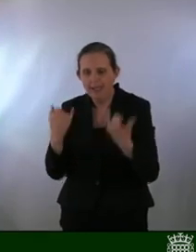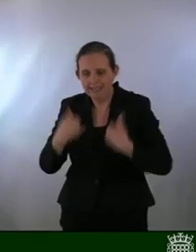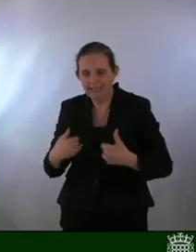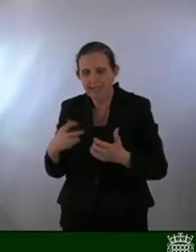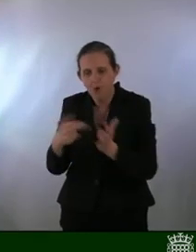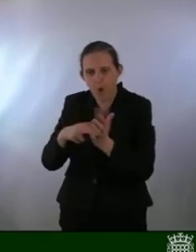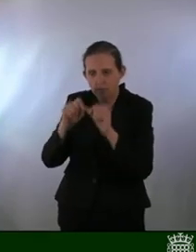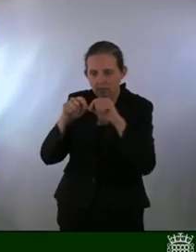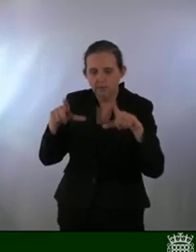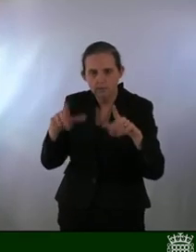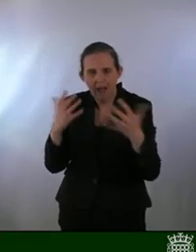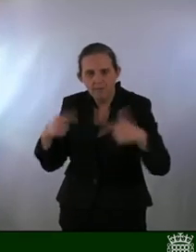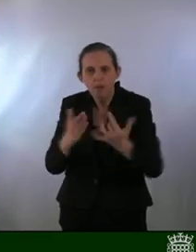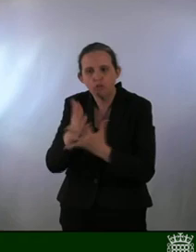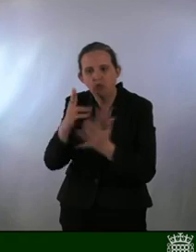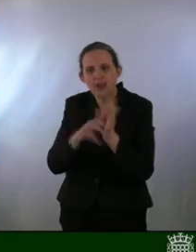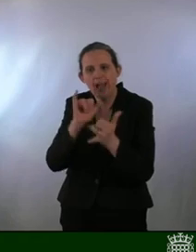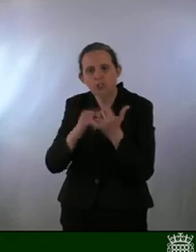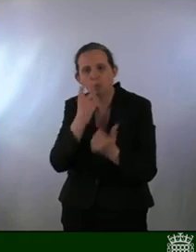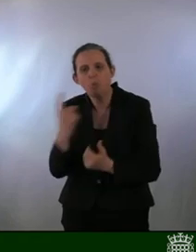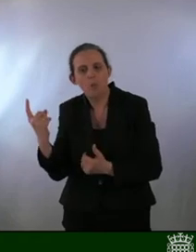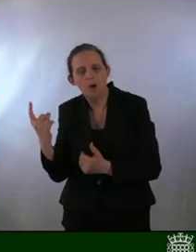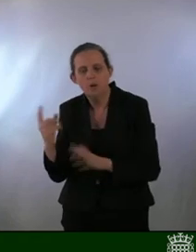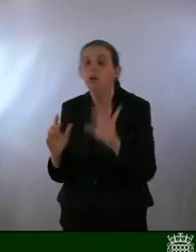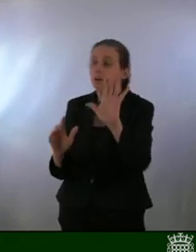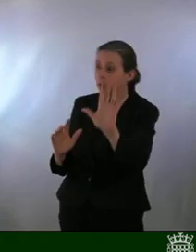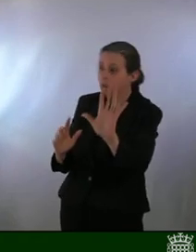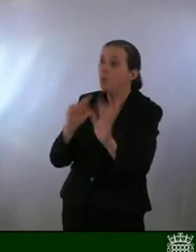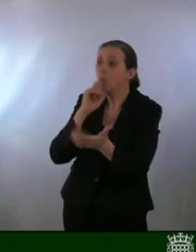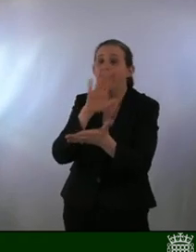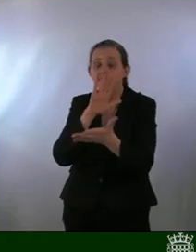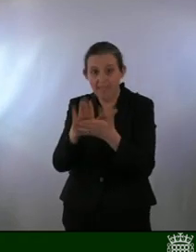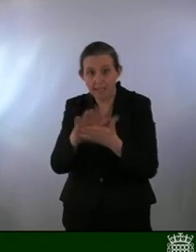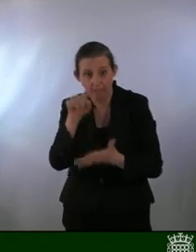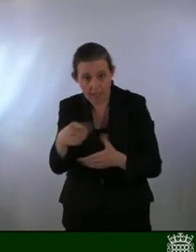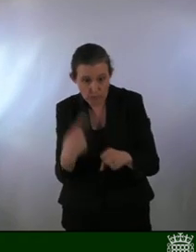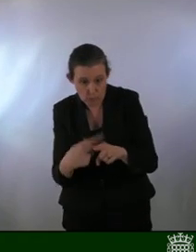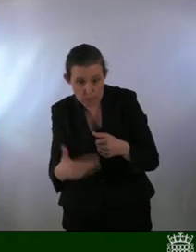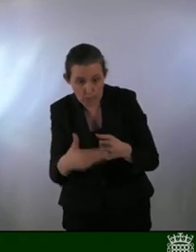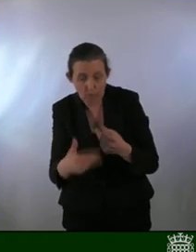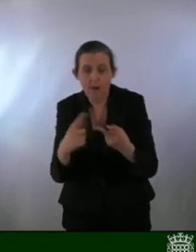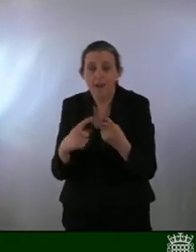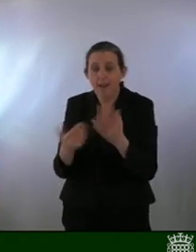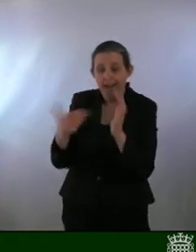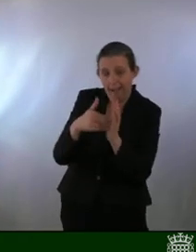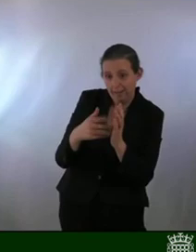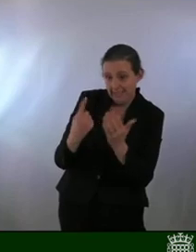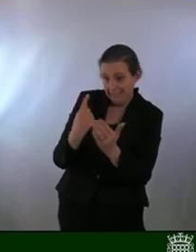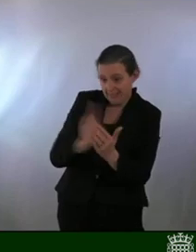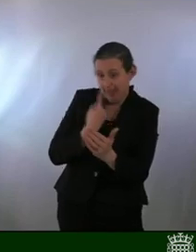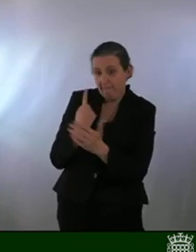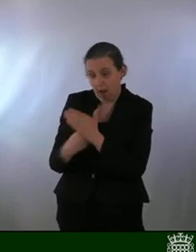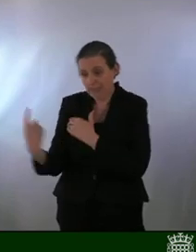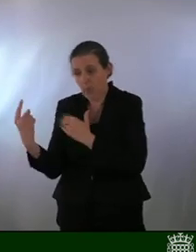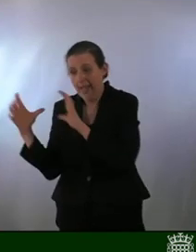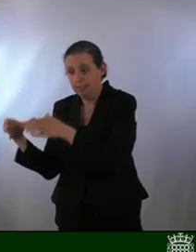fixing that, but we are also changing the law to ensure that that people who are self-isolating